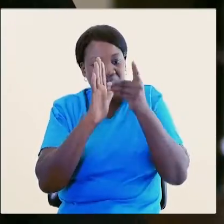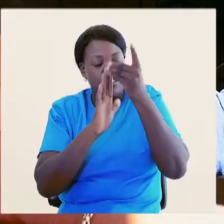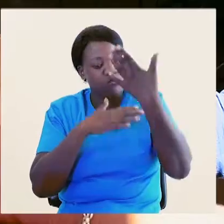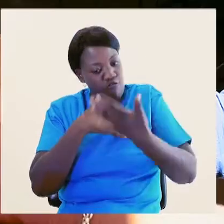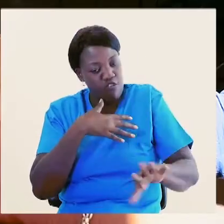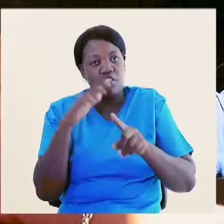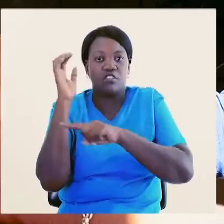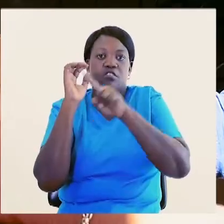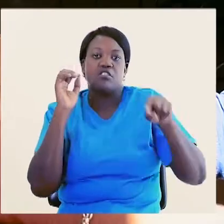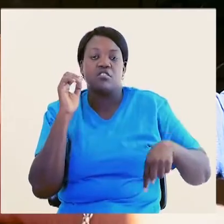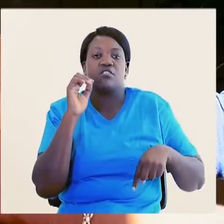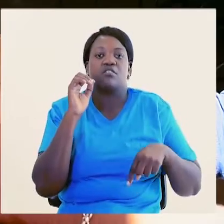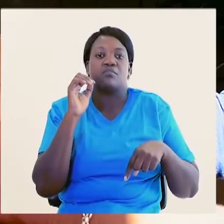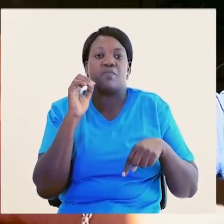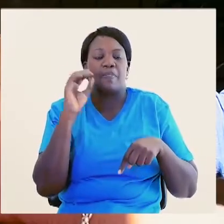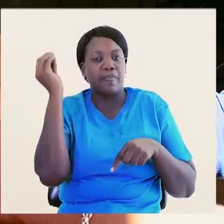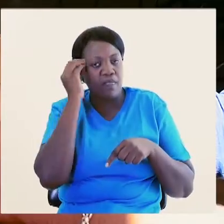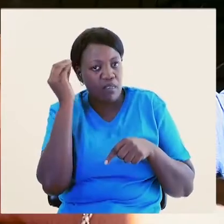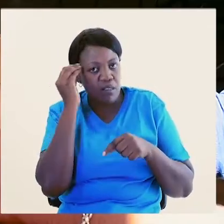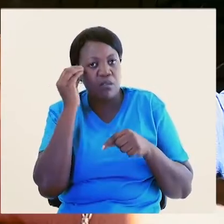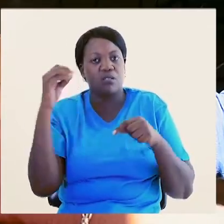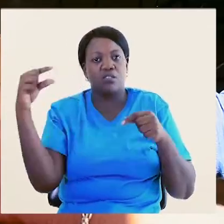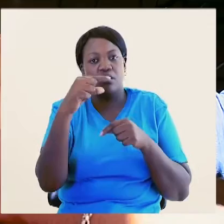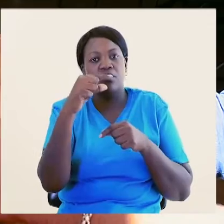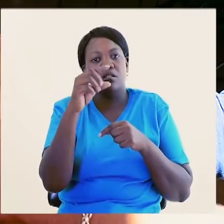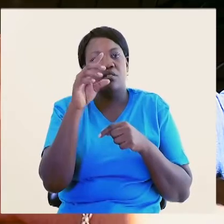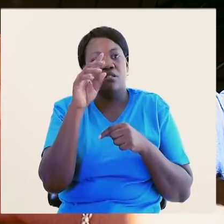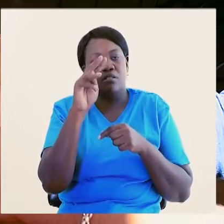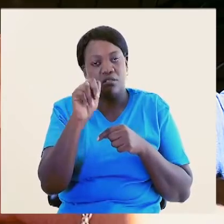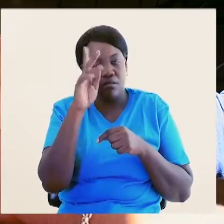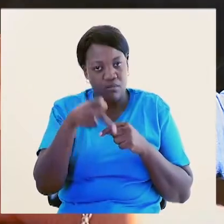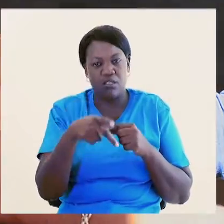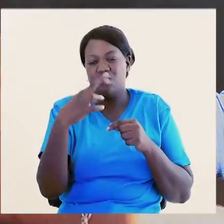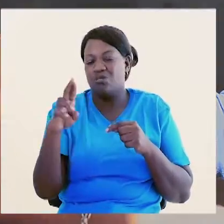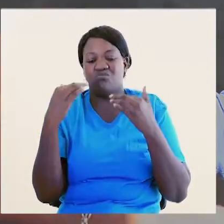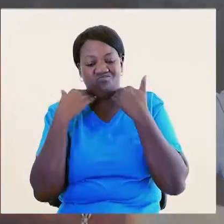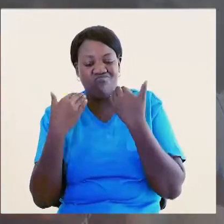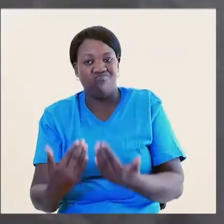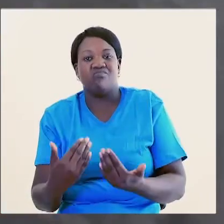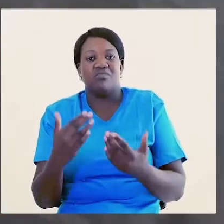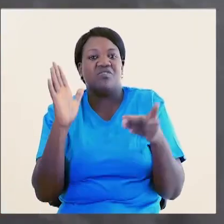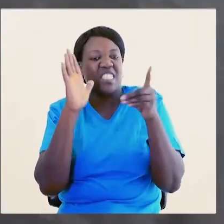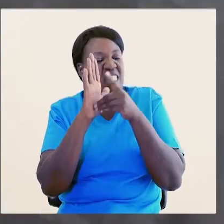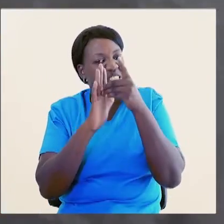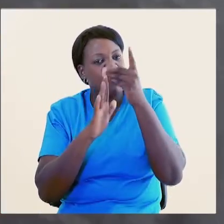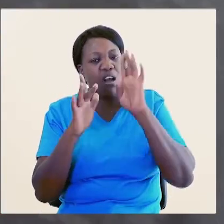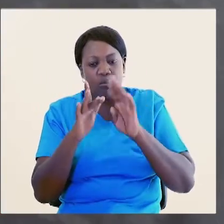country. Knowing the total GNP of a country is not very useful. Remember, development is about people, and